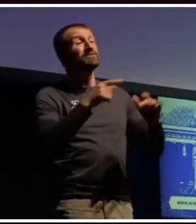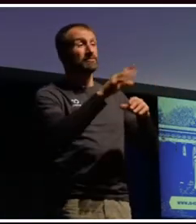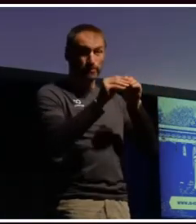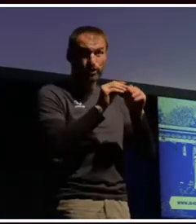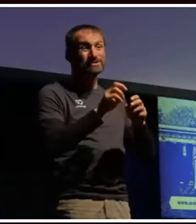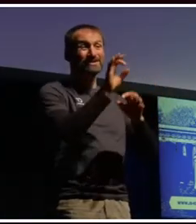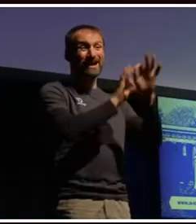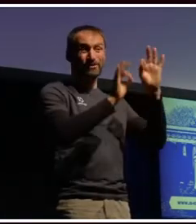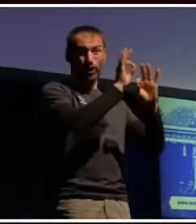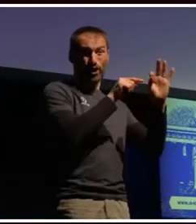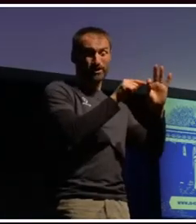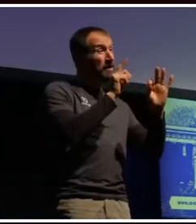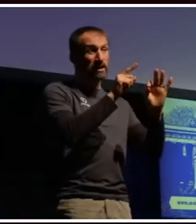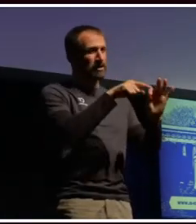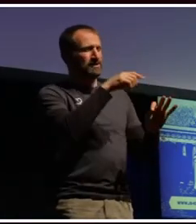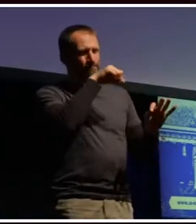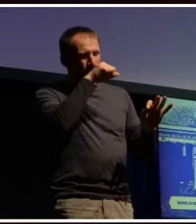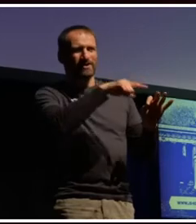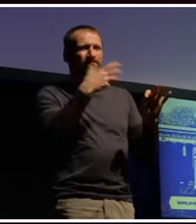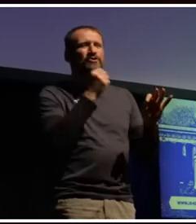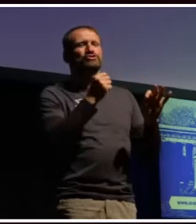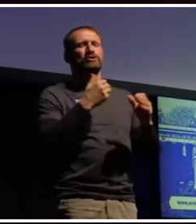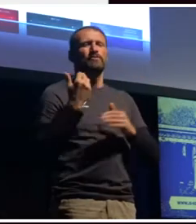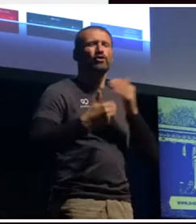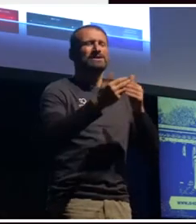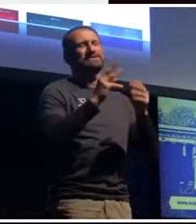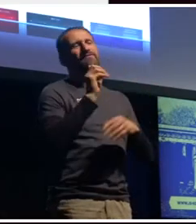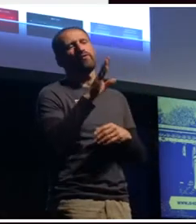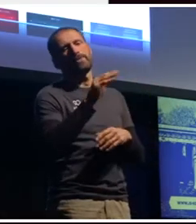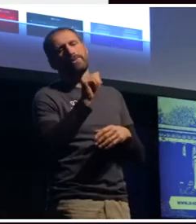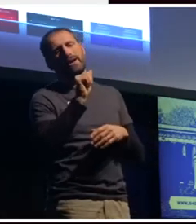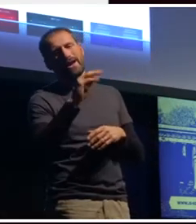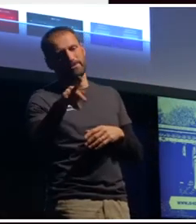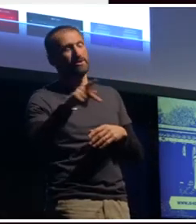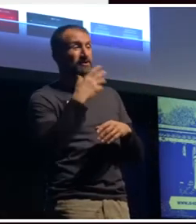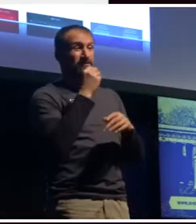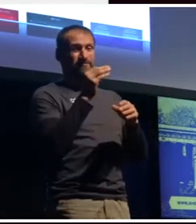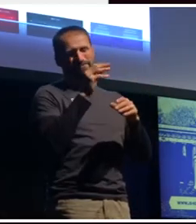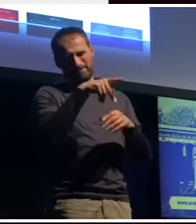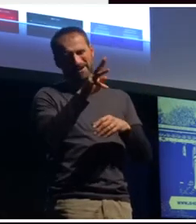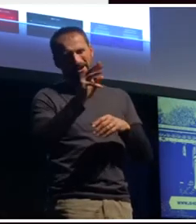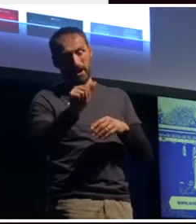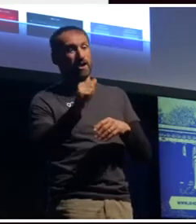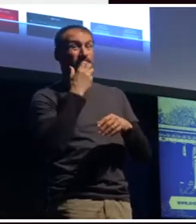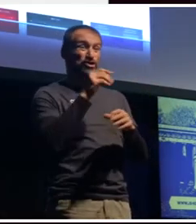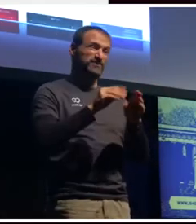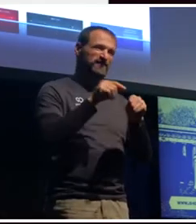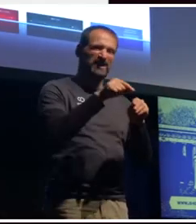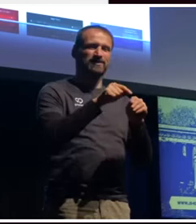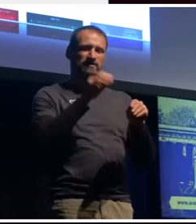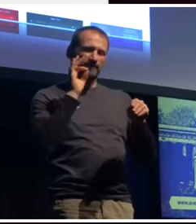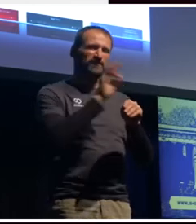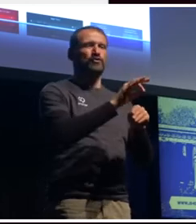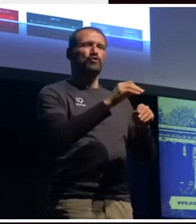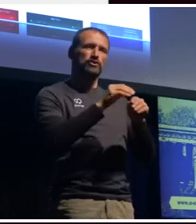excited to be switching over to progressive web apps for Windows 10 because we're going to start making progressive web apps first-class citizens